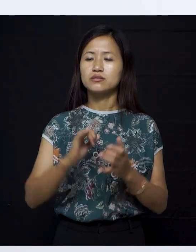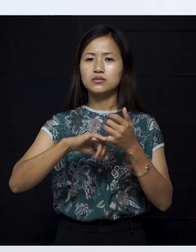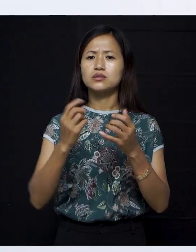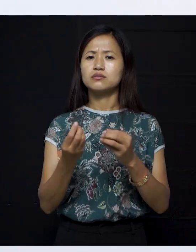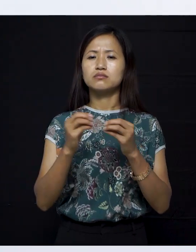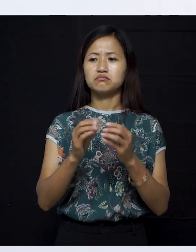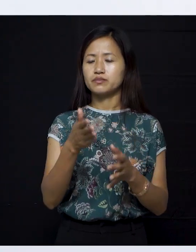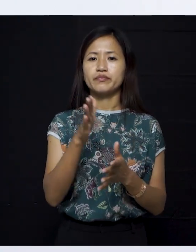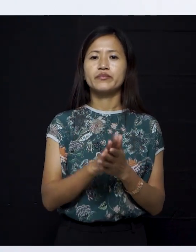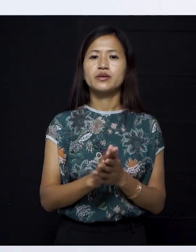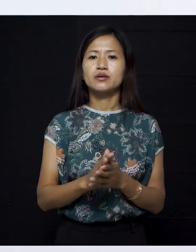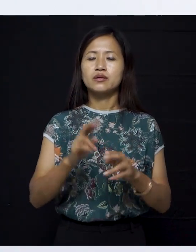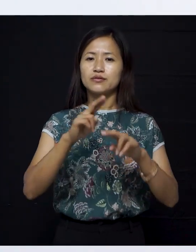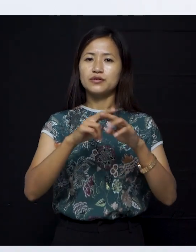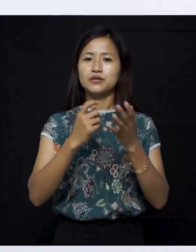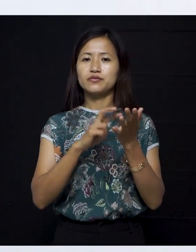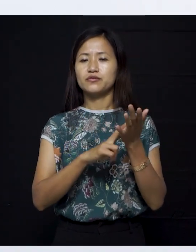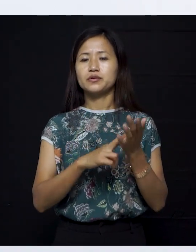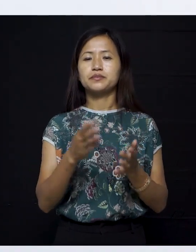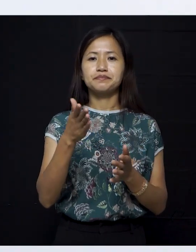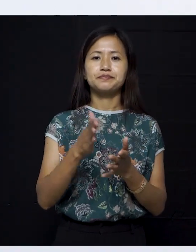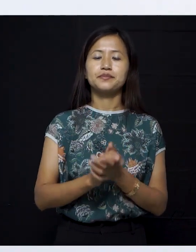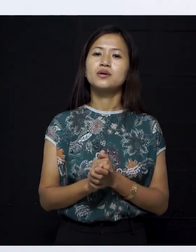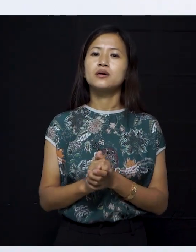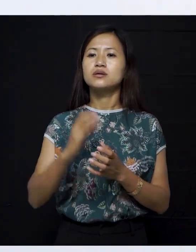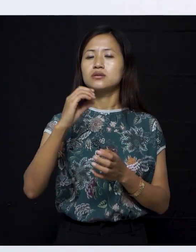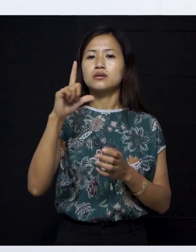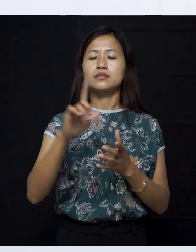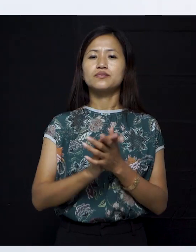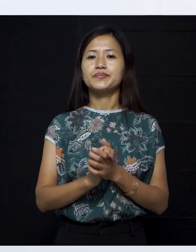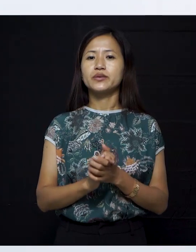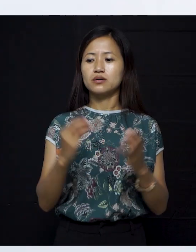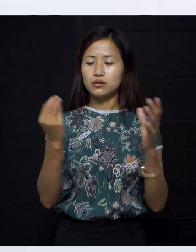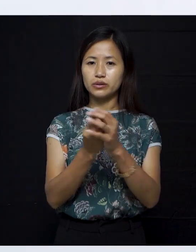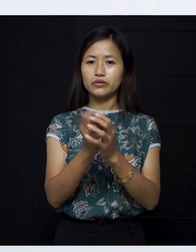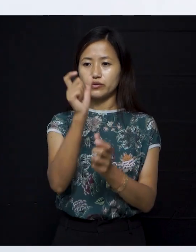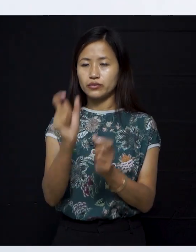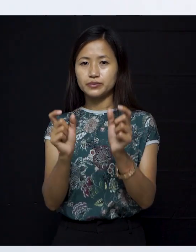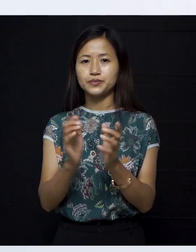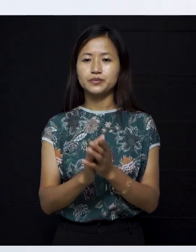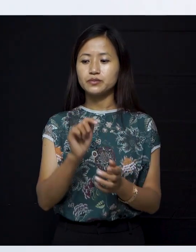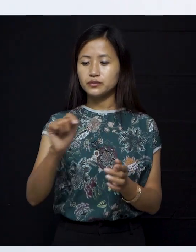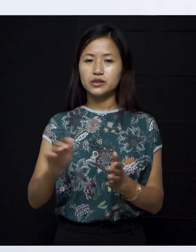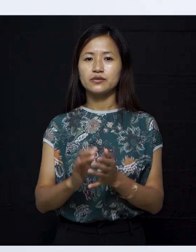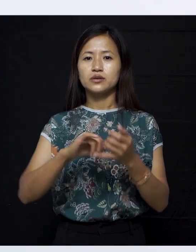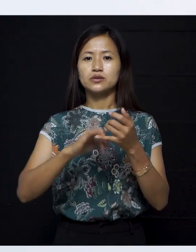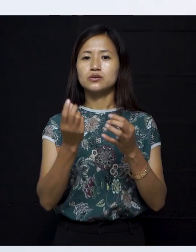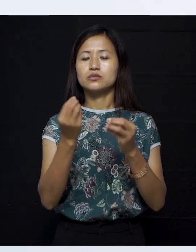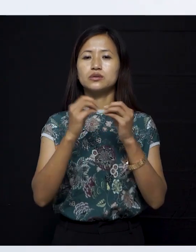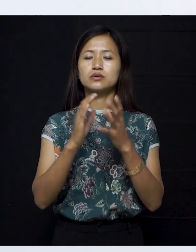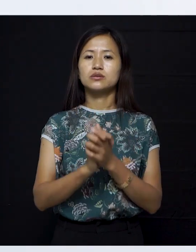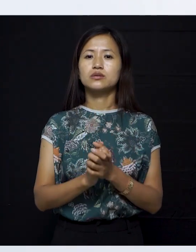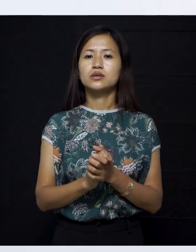subject, it does not have a finite verb, right? And a clause will be a group of words which has a subject,